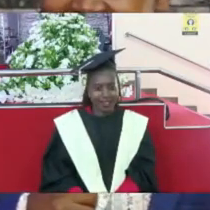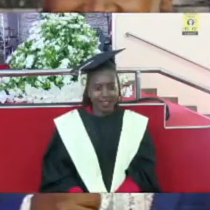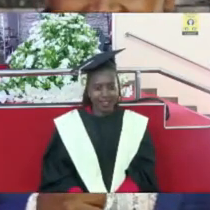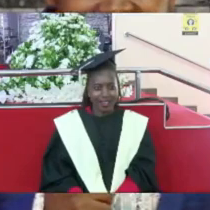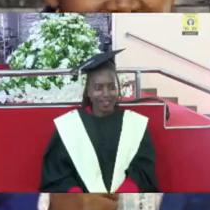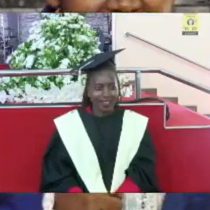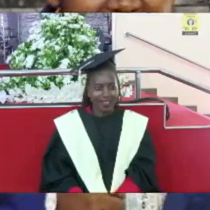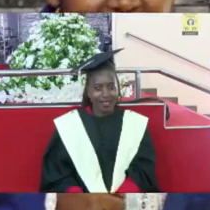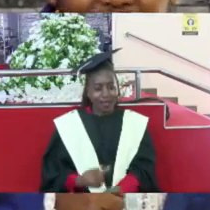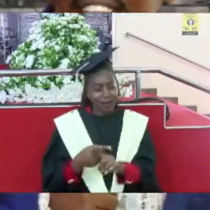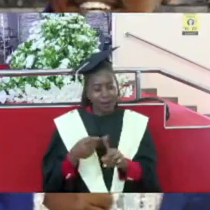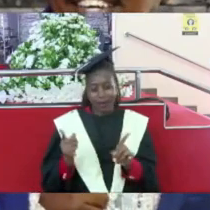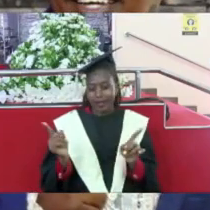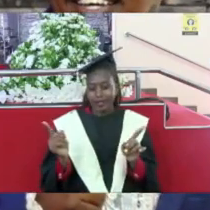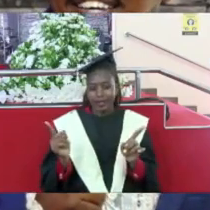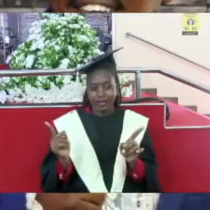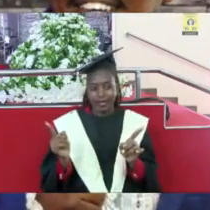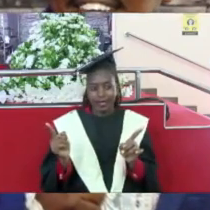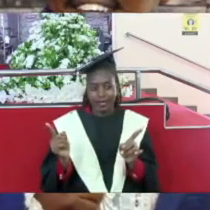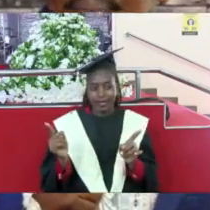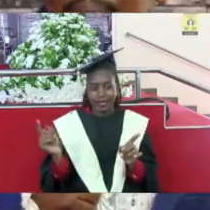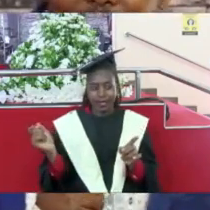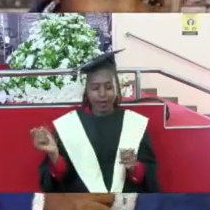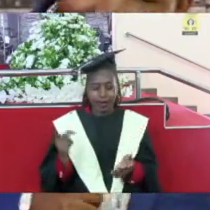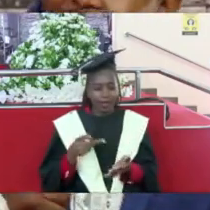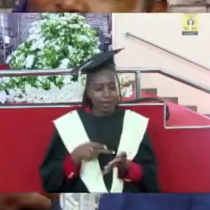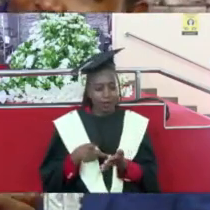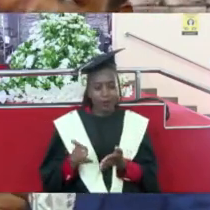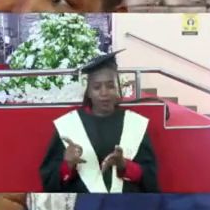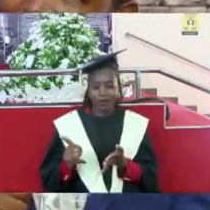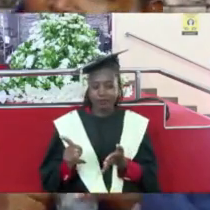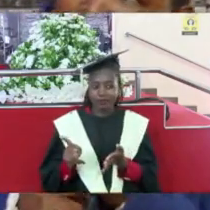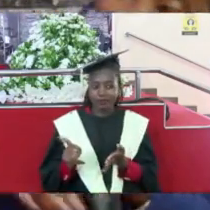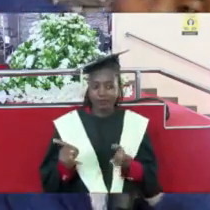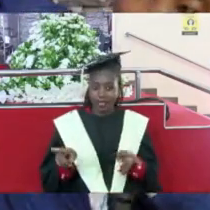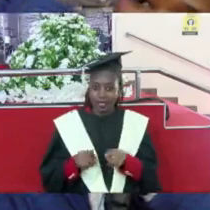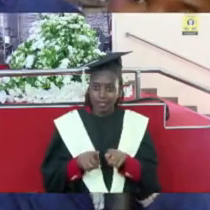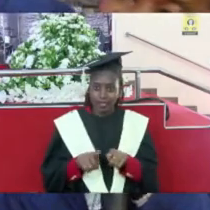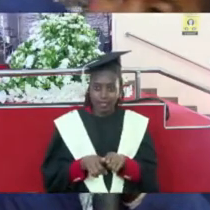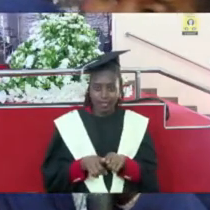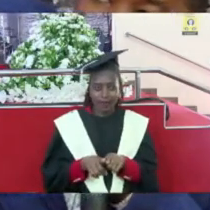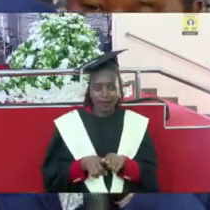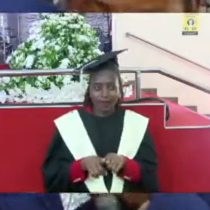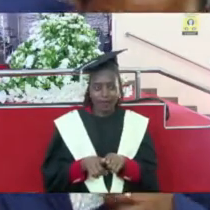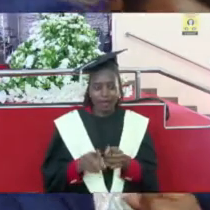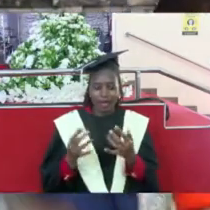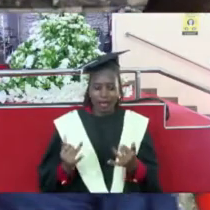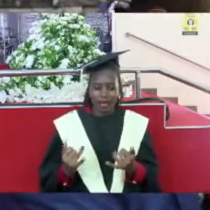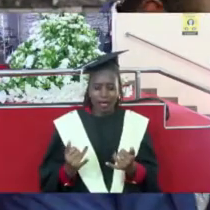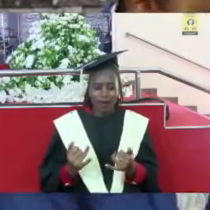Lakini hata mshahara nao ulikuwa hivyo. Unatoka huko unateremuka